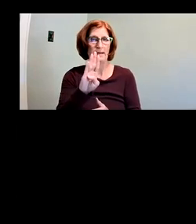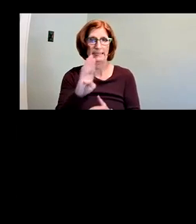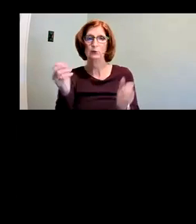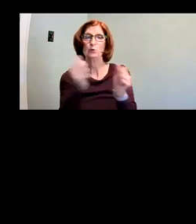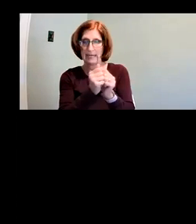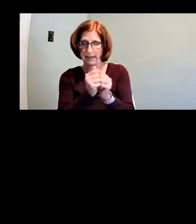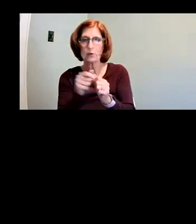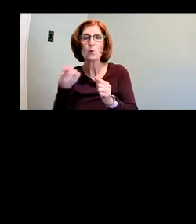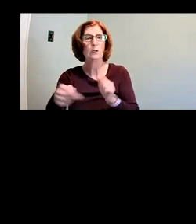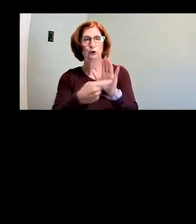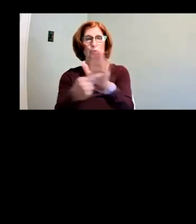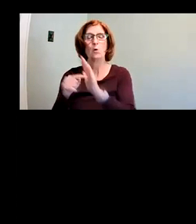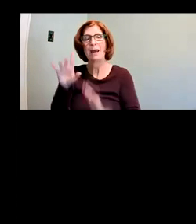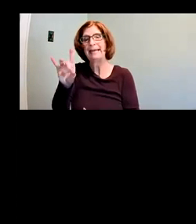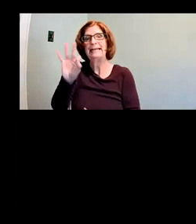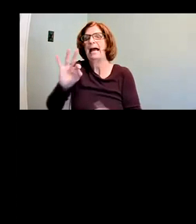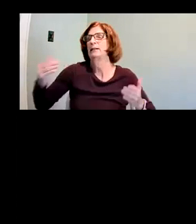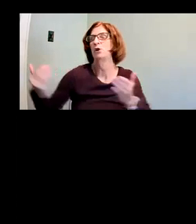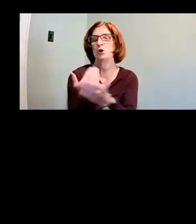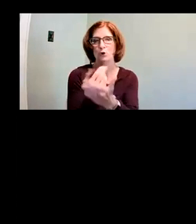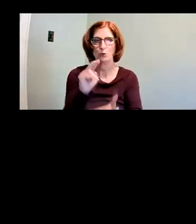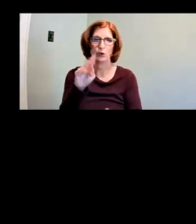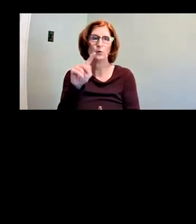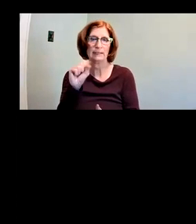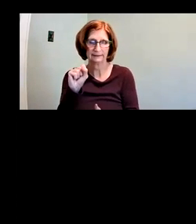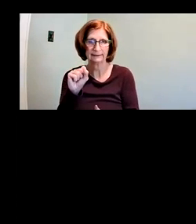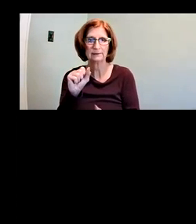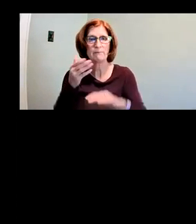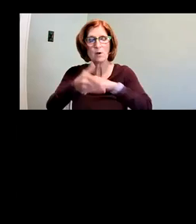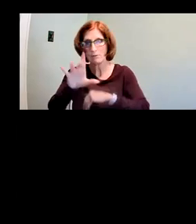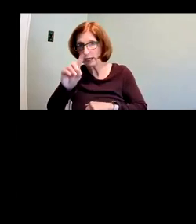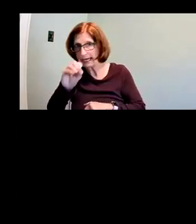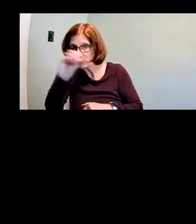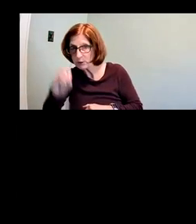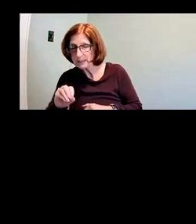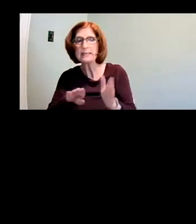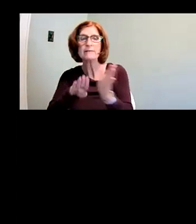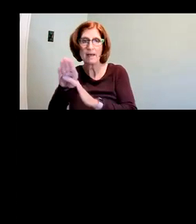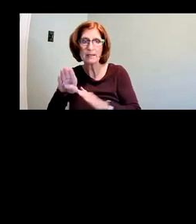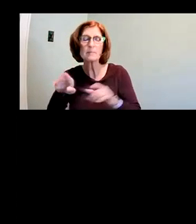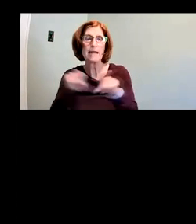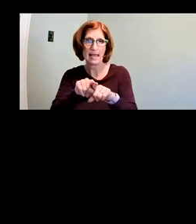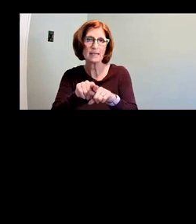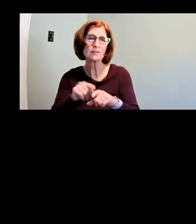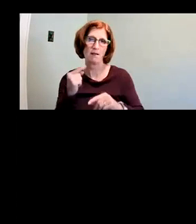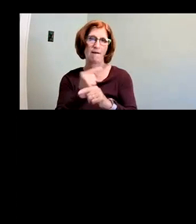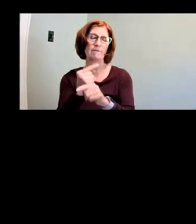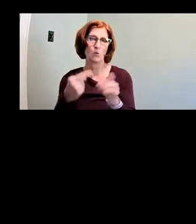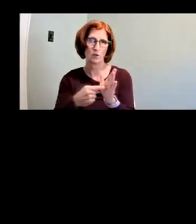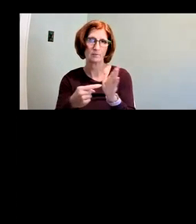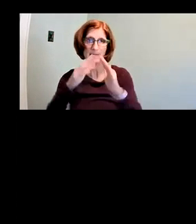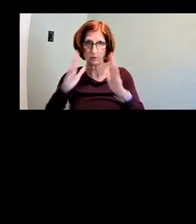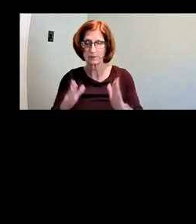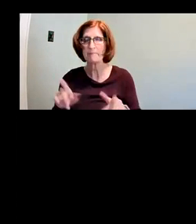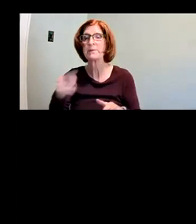represent 89 new housing units in East Liberty, with over 80% developed as affordable housing. For the recently